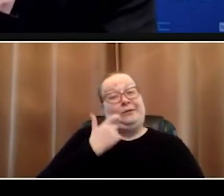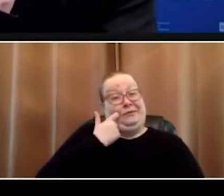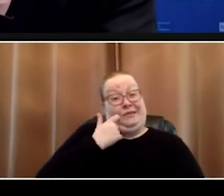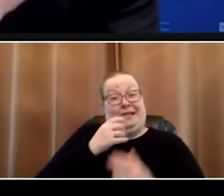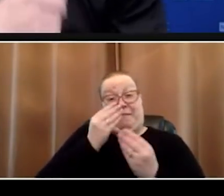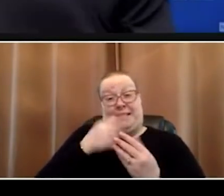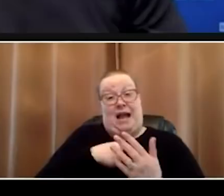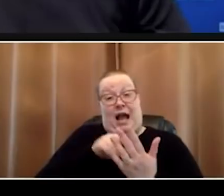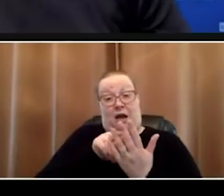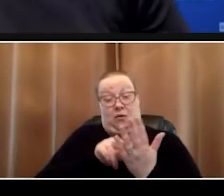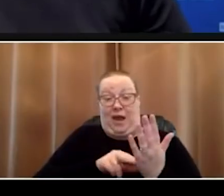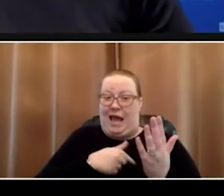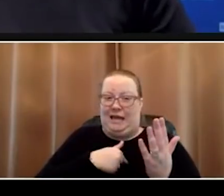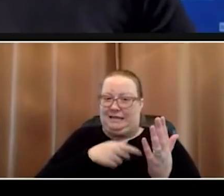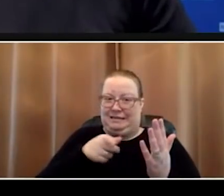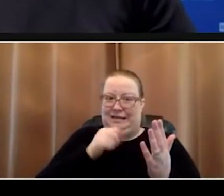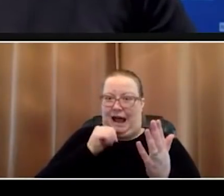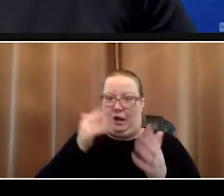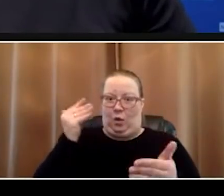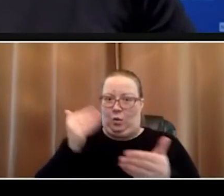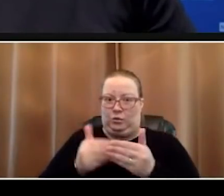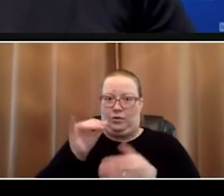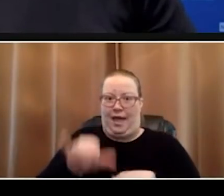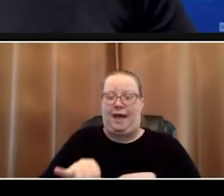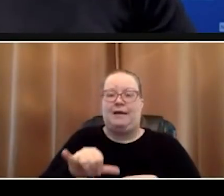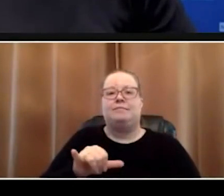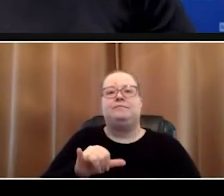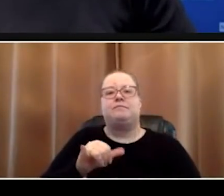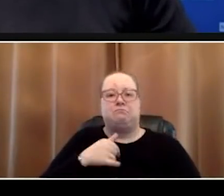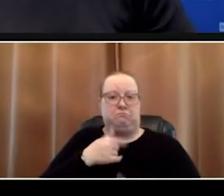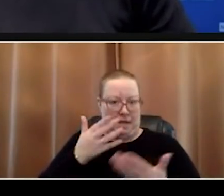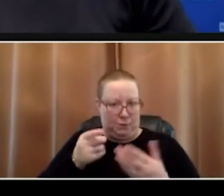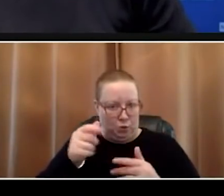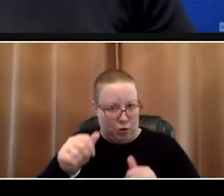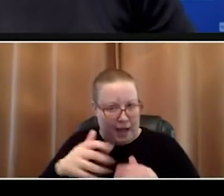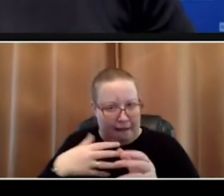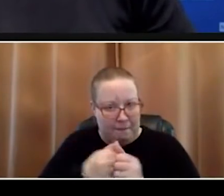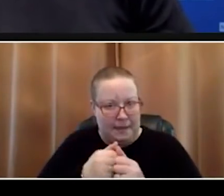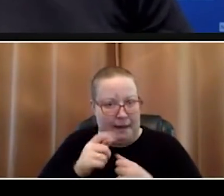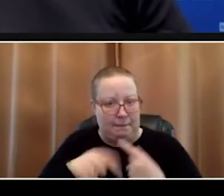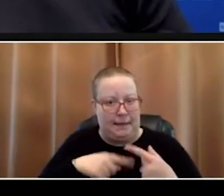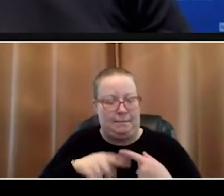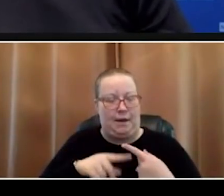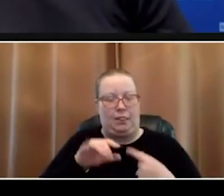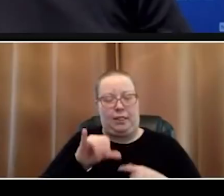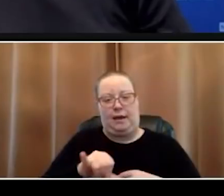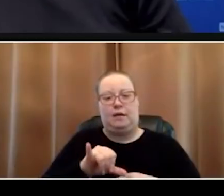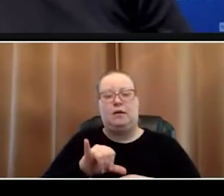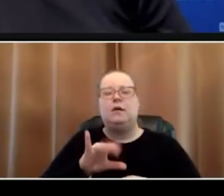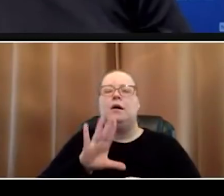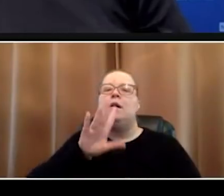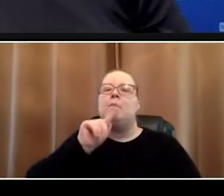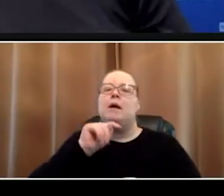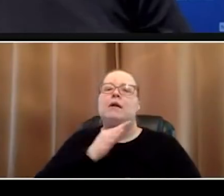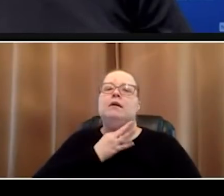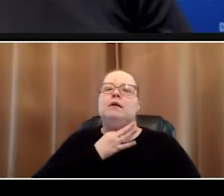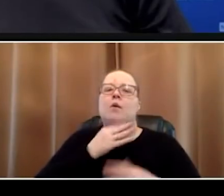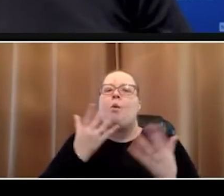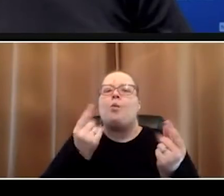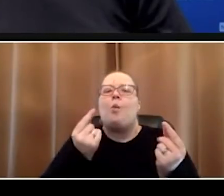from you about that. But then I'm curious what roles, if any, there might be for the performing arts